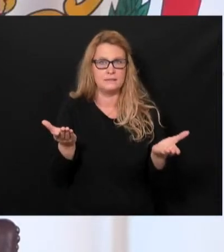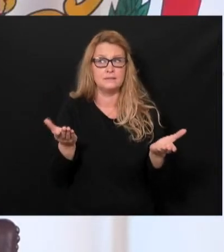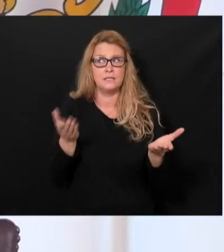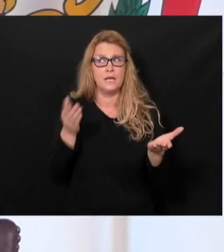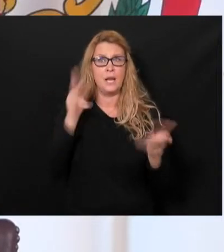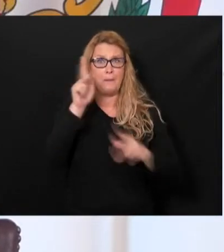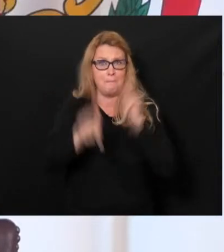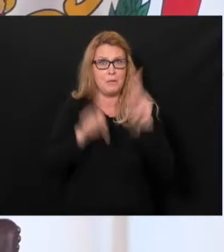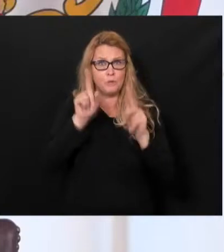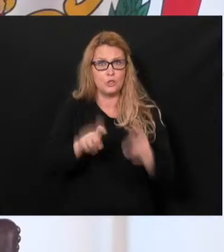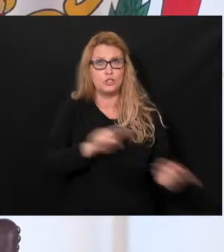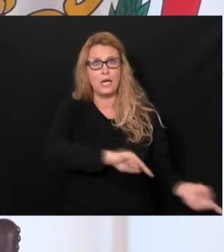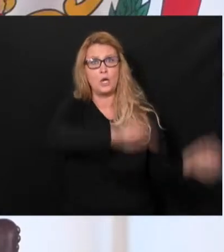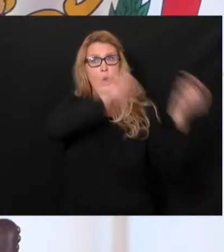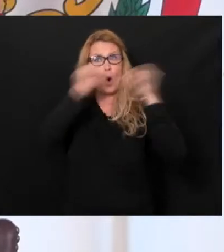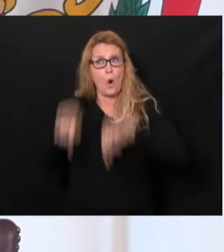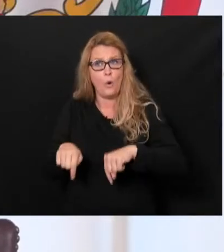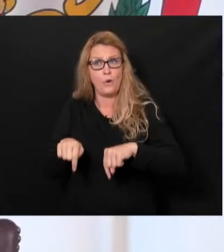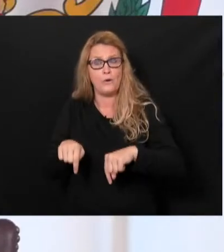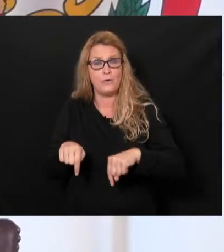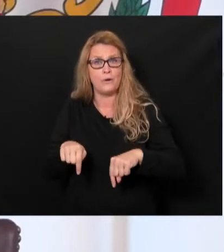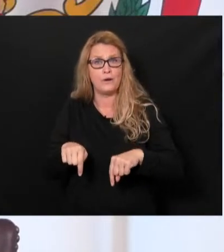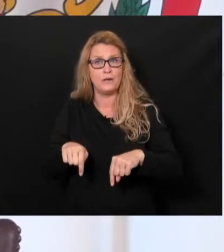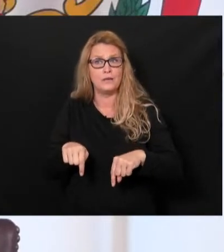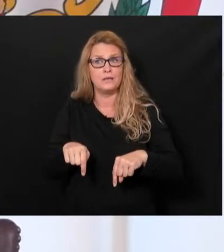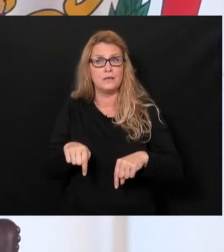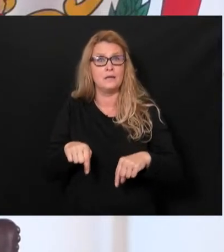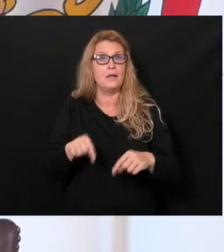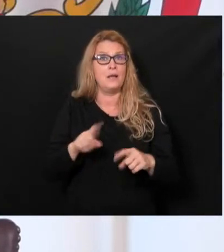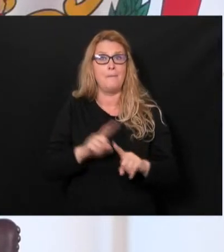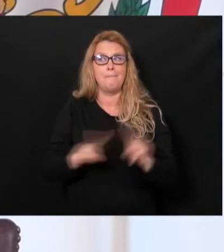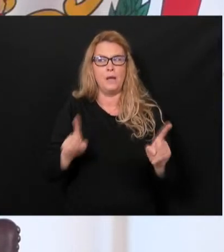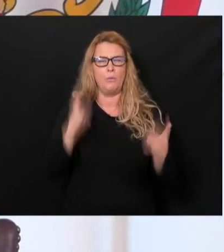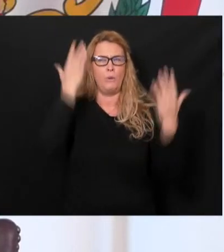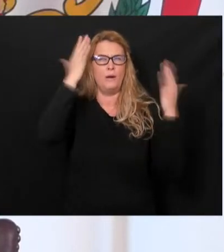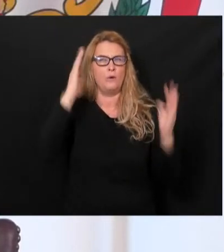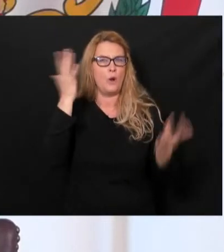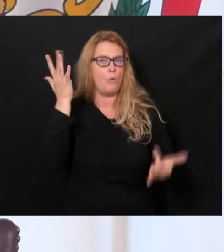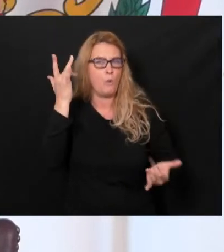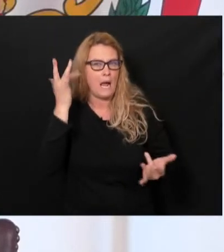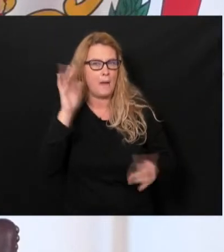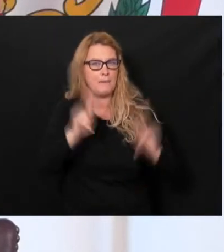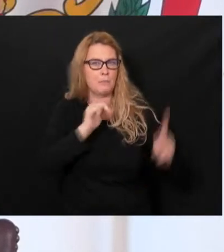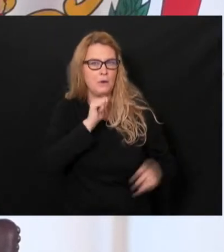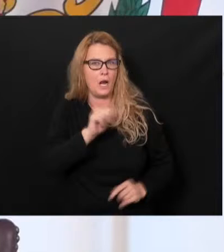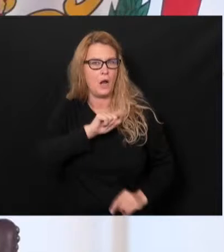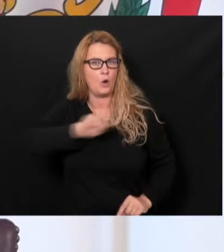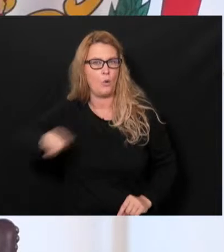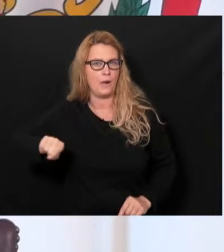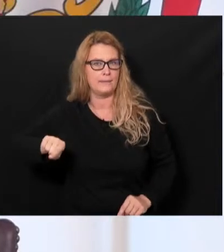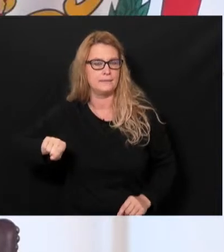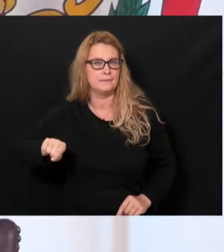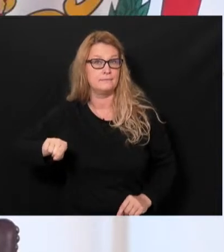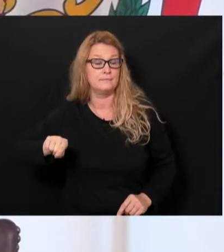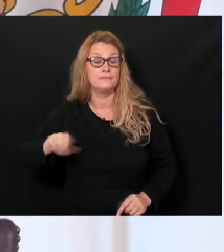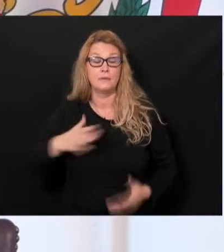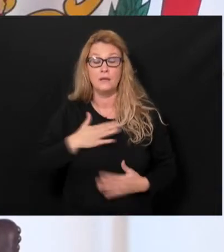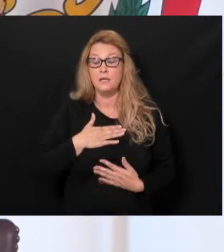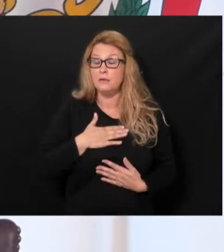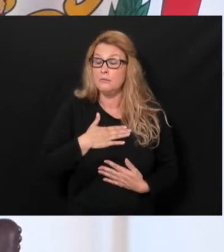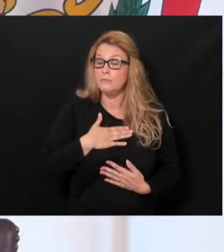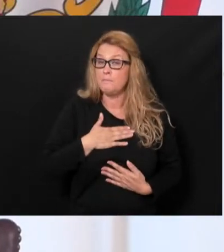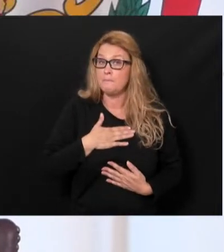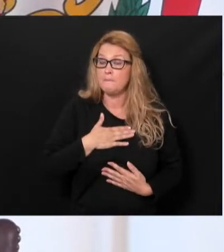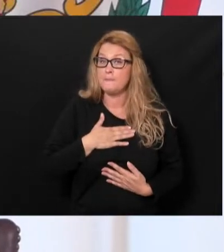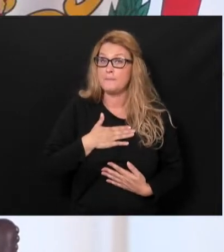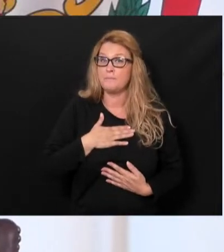people to West Virginia, but we've not solved the riddle. Absolutely, I believe, and I'm not